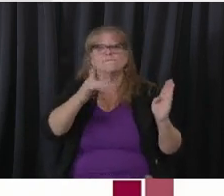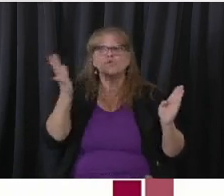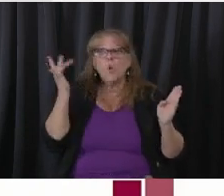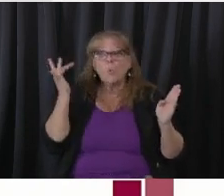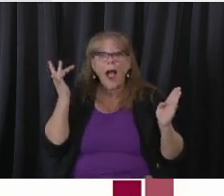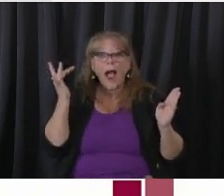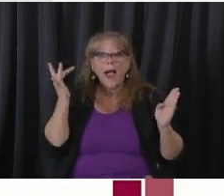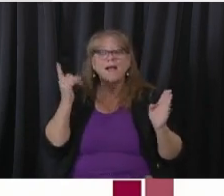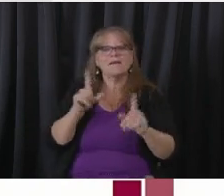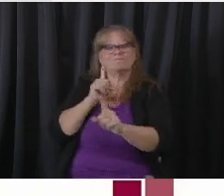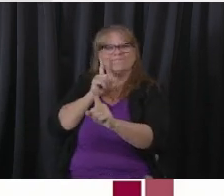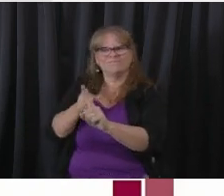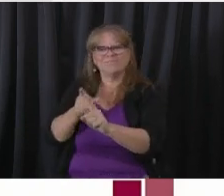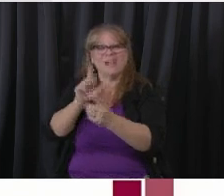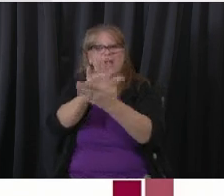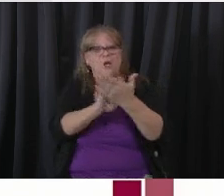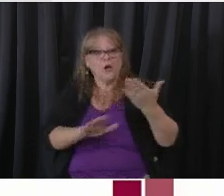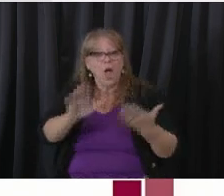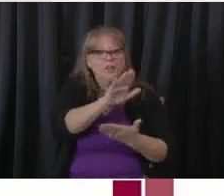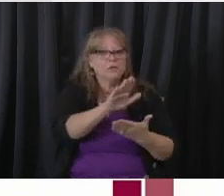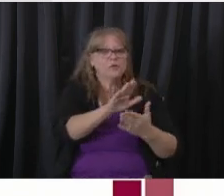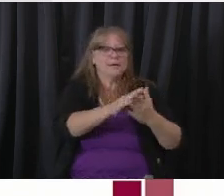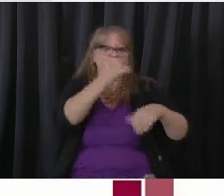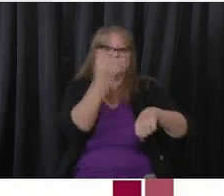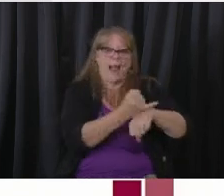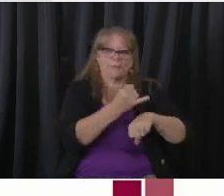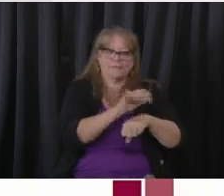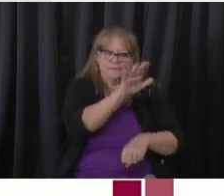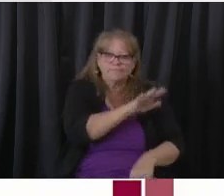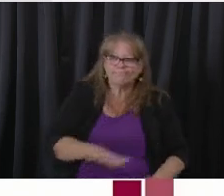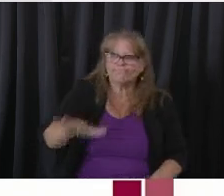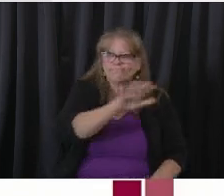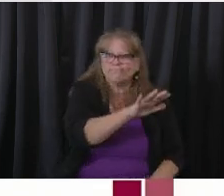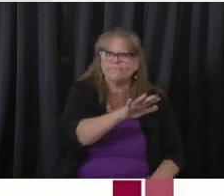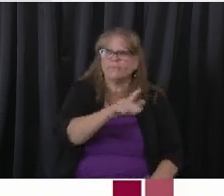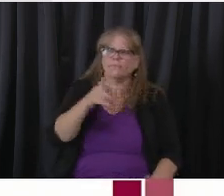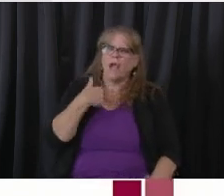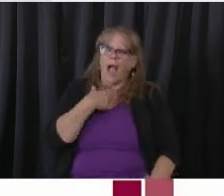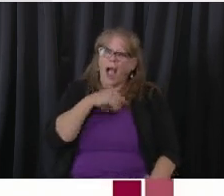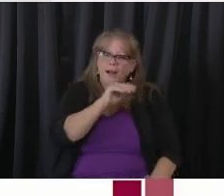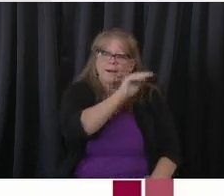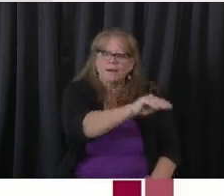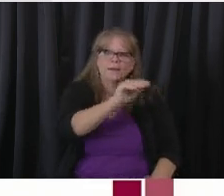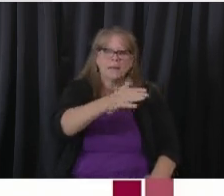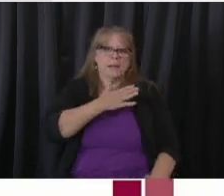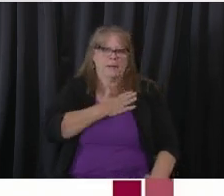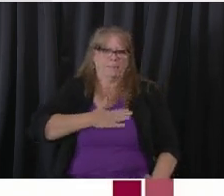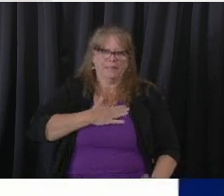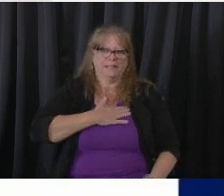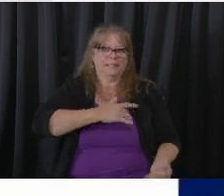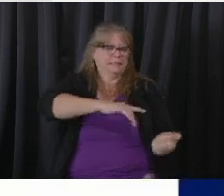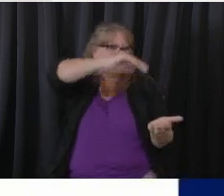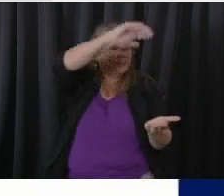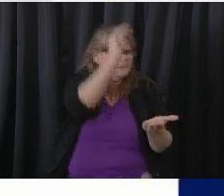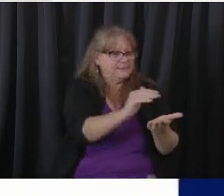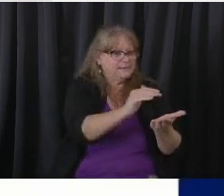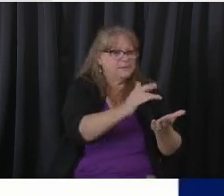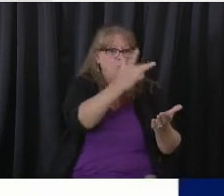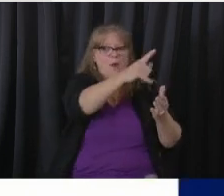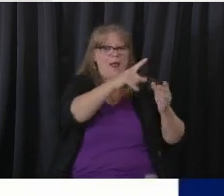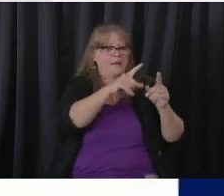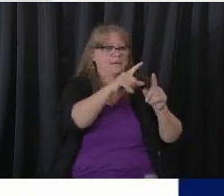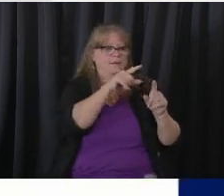campuses to really decrease the level of disease transmission that's occurring in those age groups. However, if you look at the next slide, you'll see that the story is different if